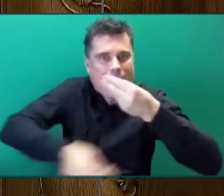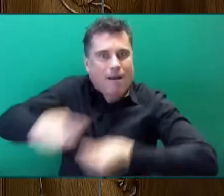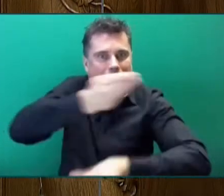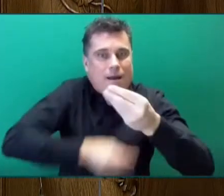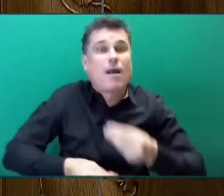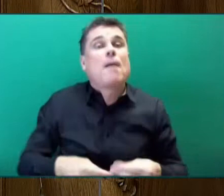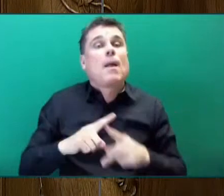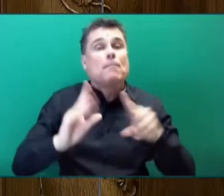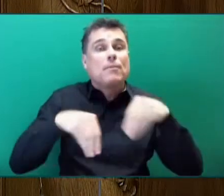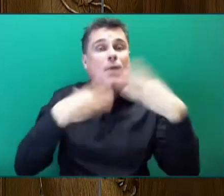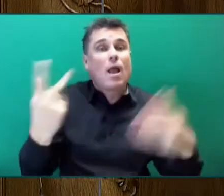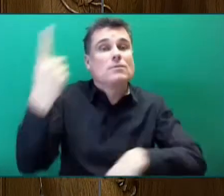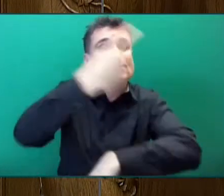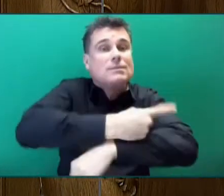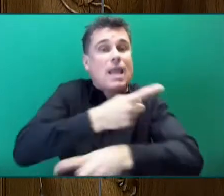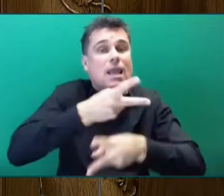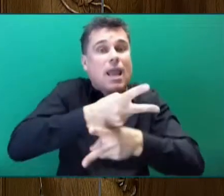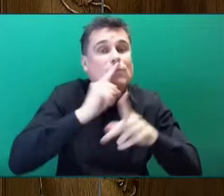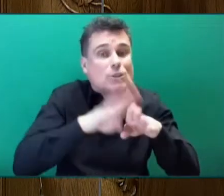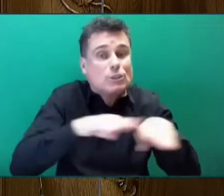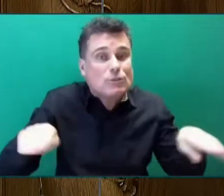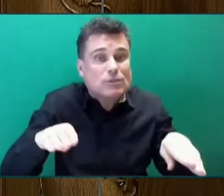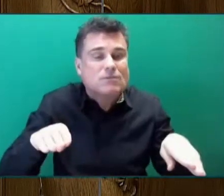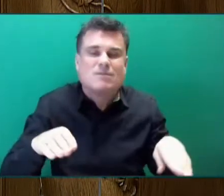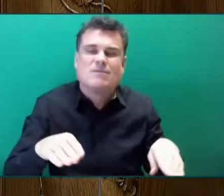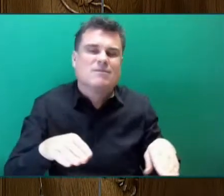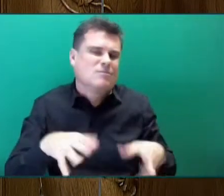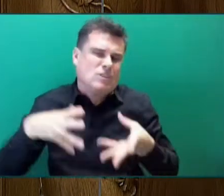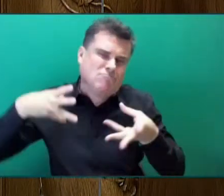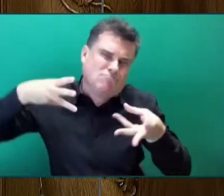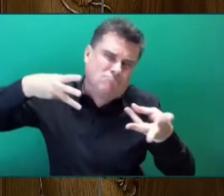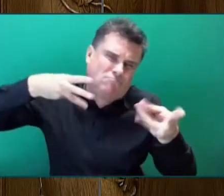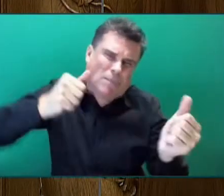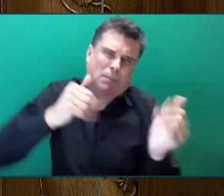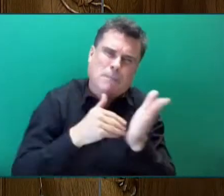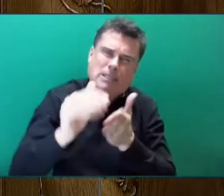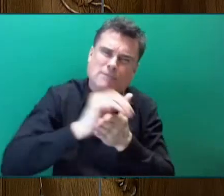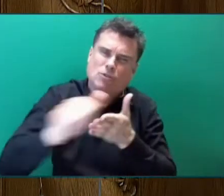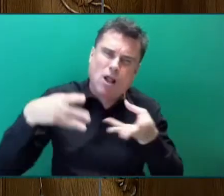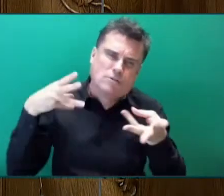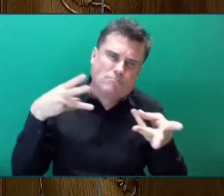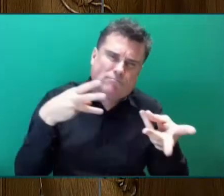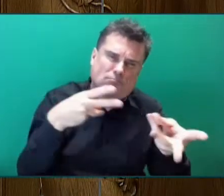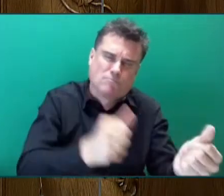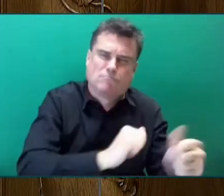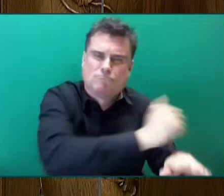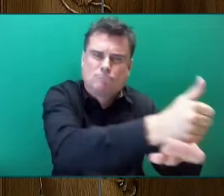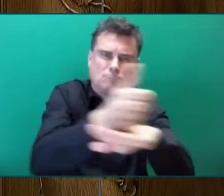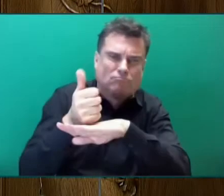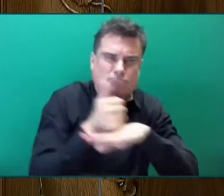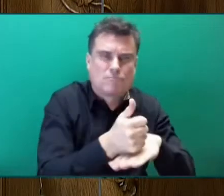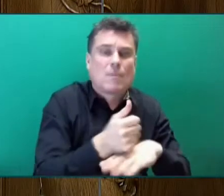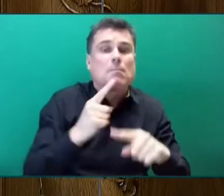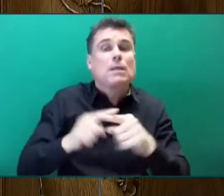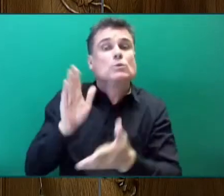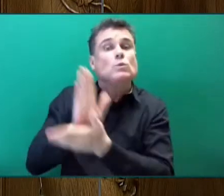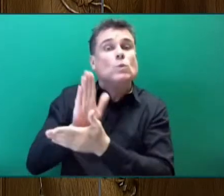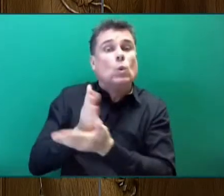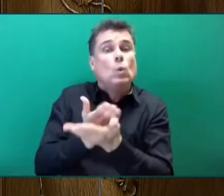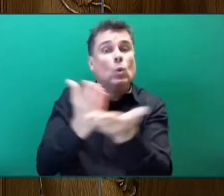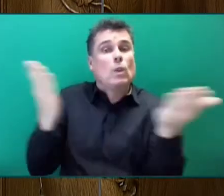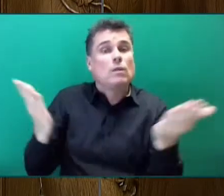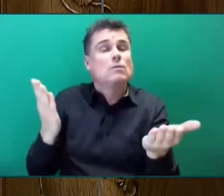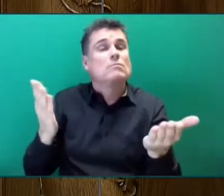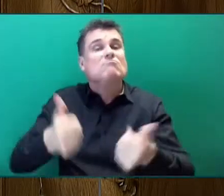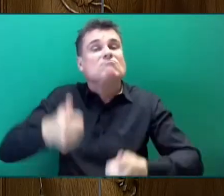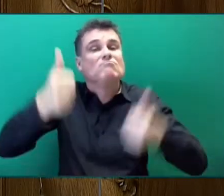school boards and health authorities for renovations to create more spaces. This moment calls for action. The way to get